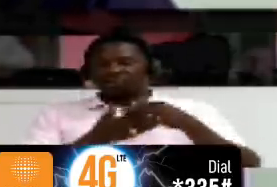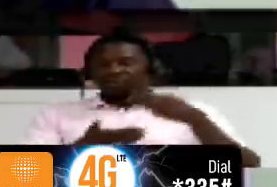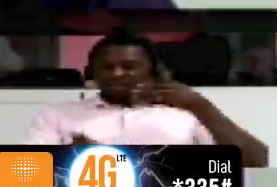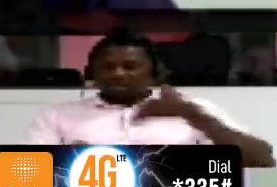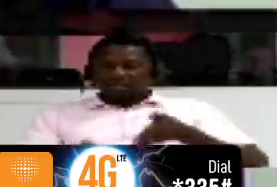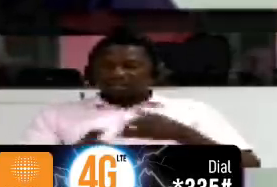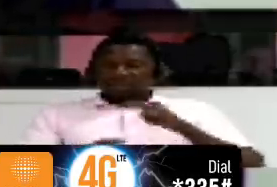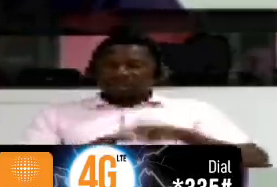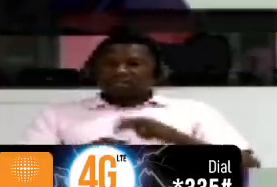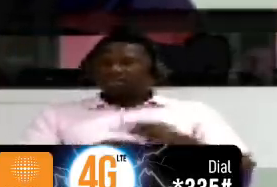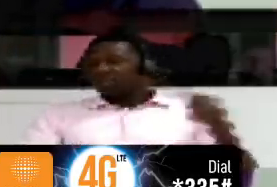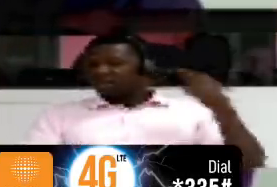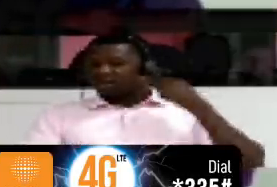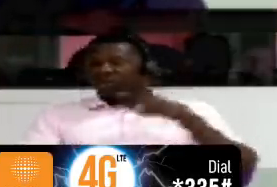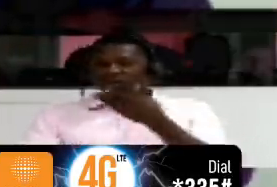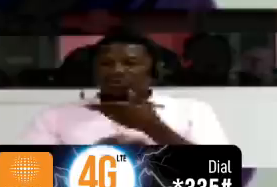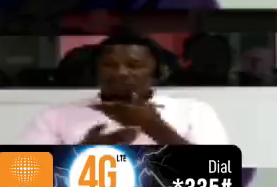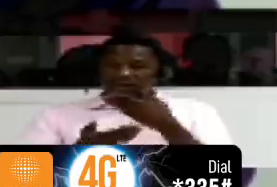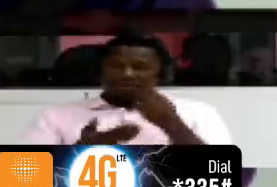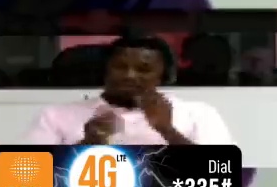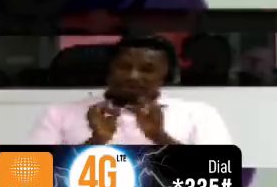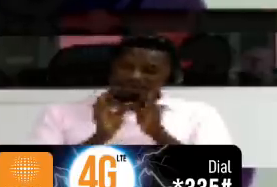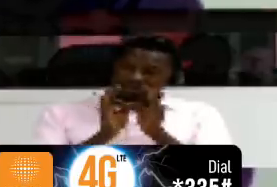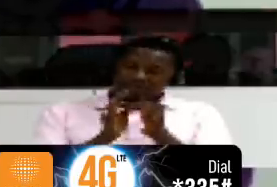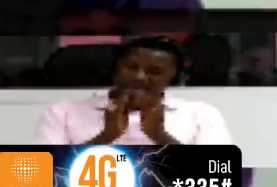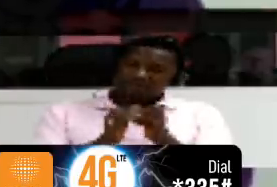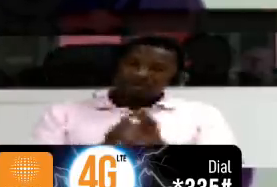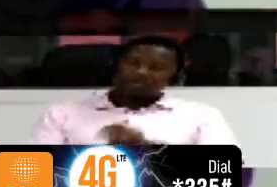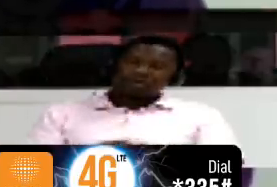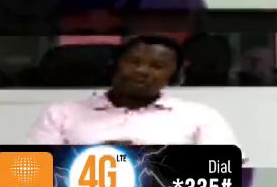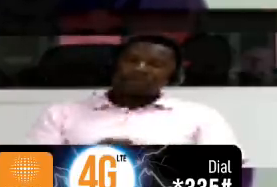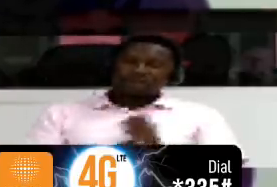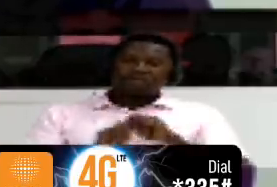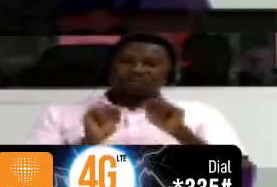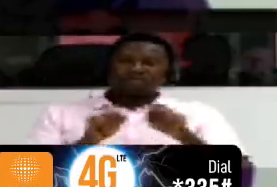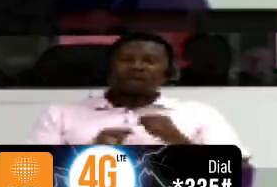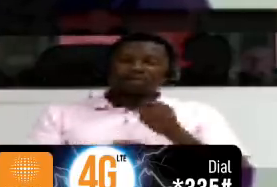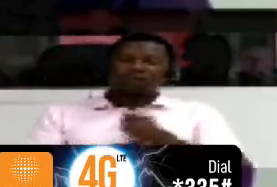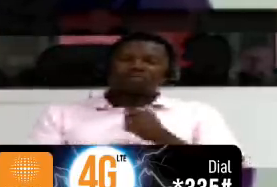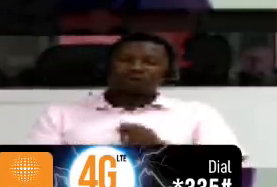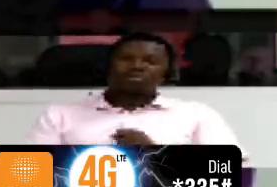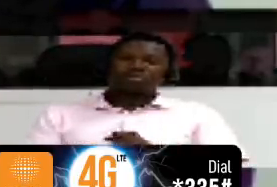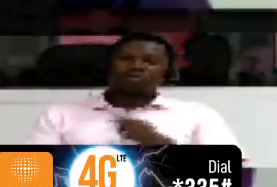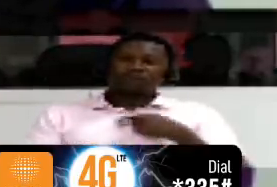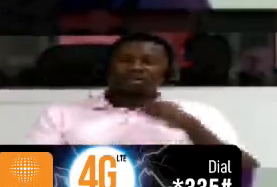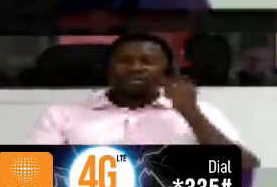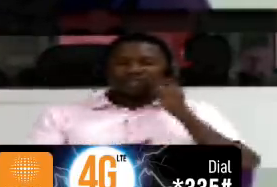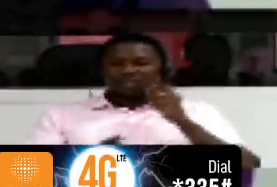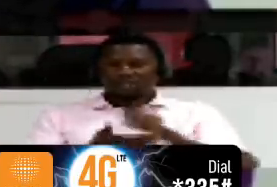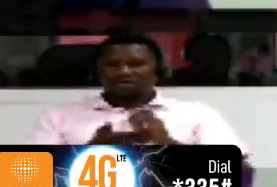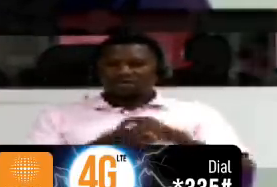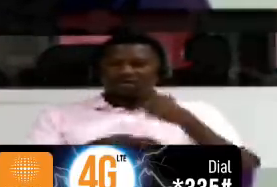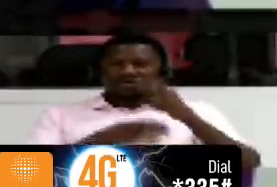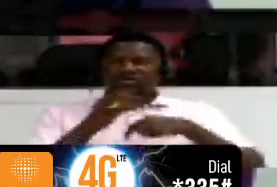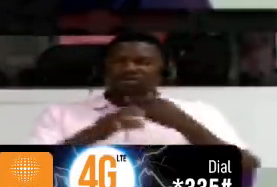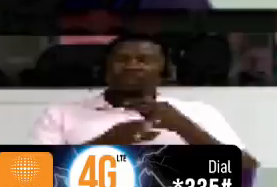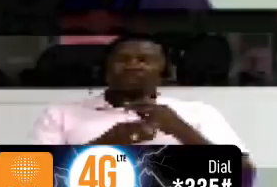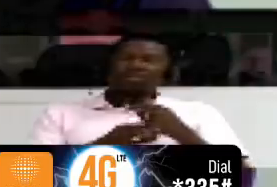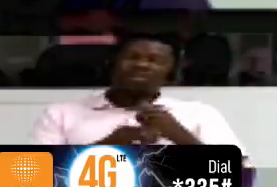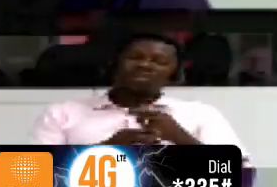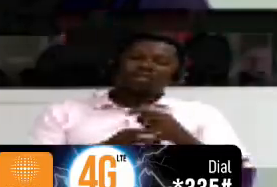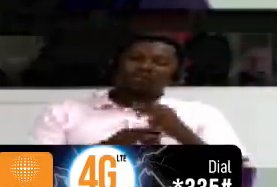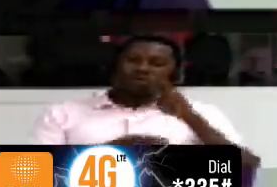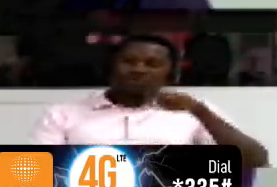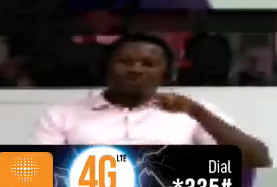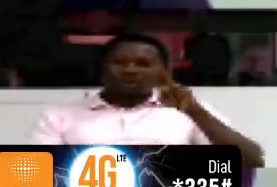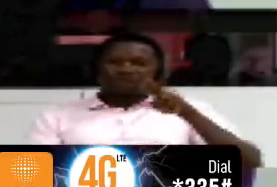hearing those details that perhaps would have made it possible for the Secretary General of the United Nations to meet